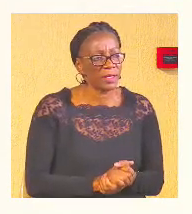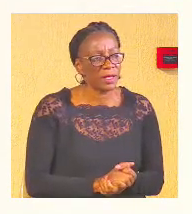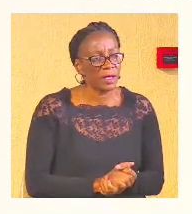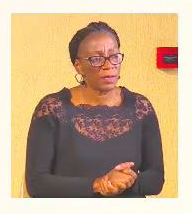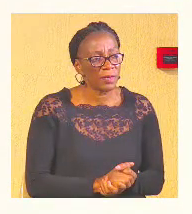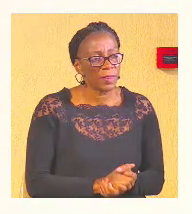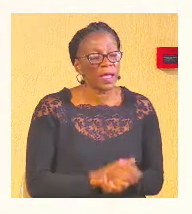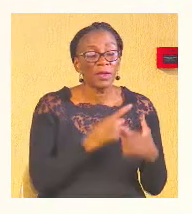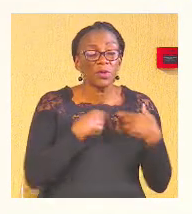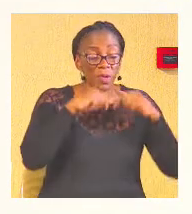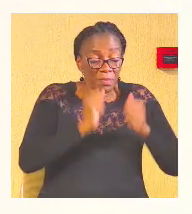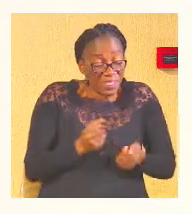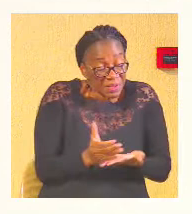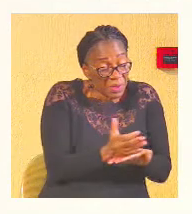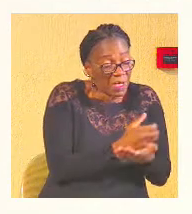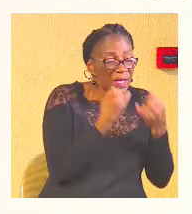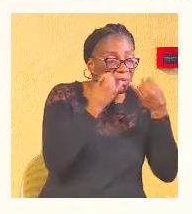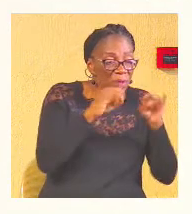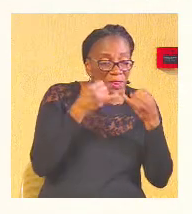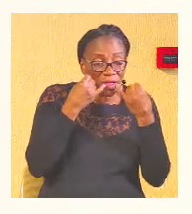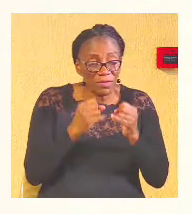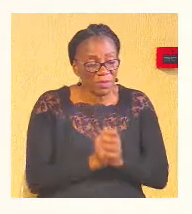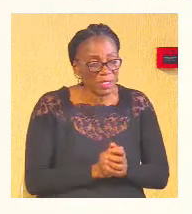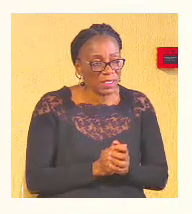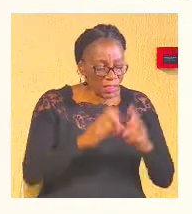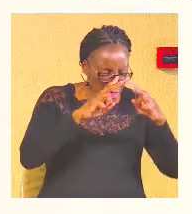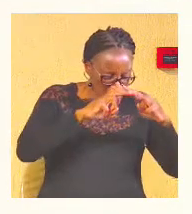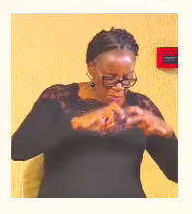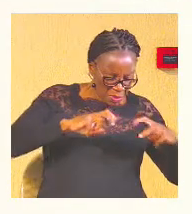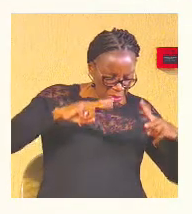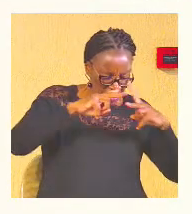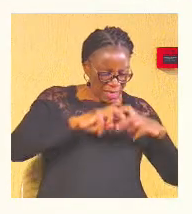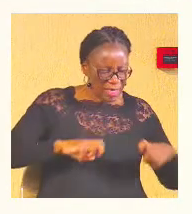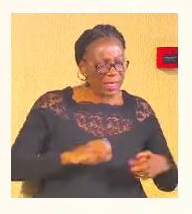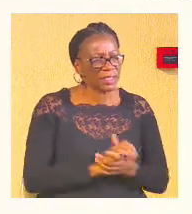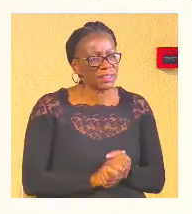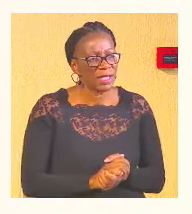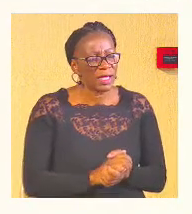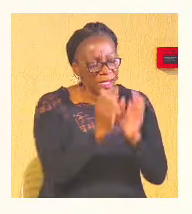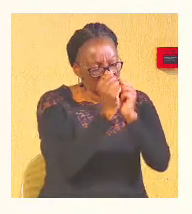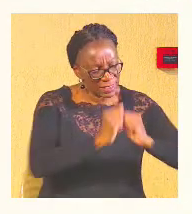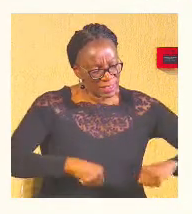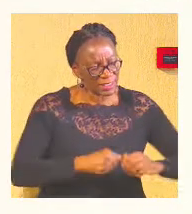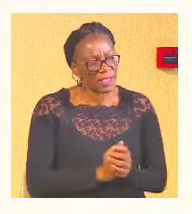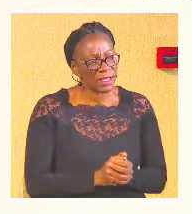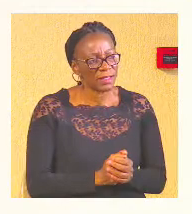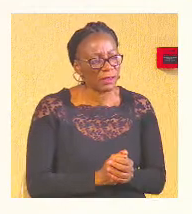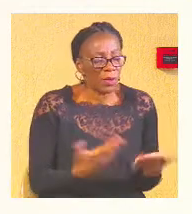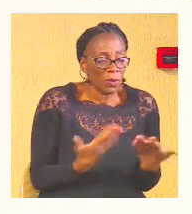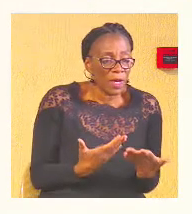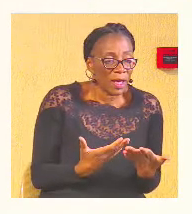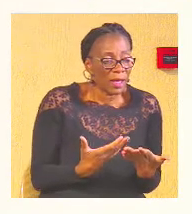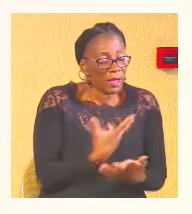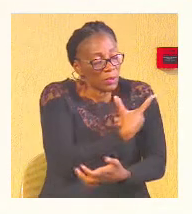need to collect that data, interpret that data, and then apply the solutions that you are getting from out of that